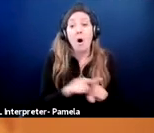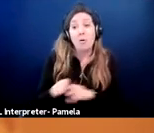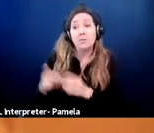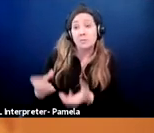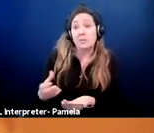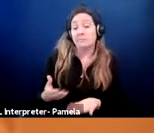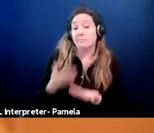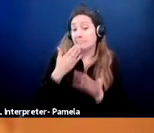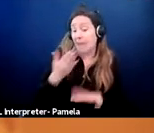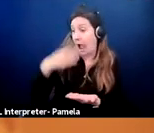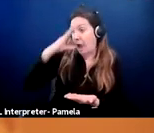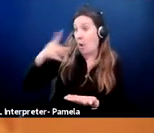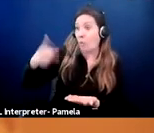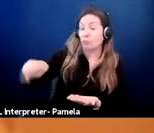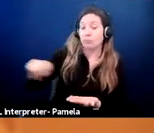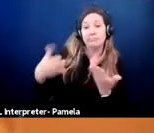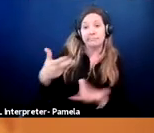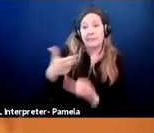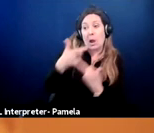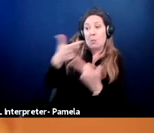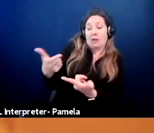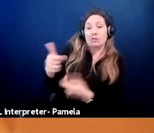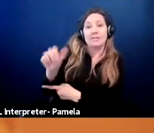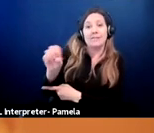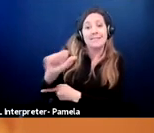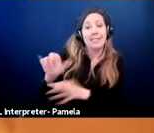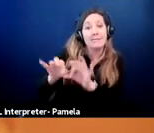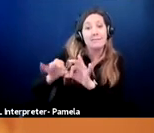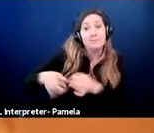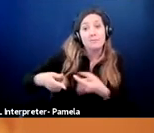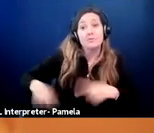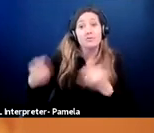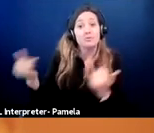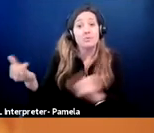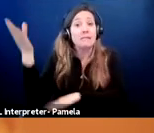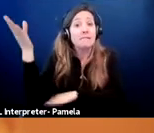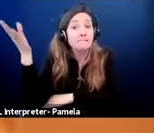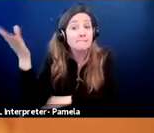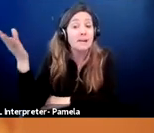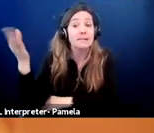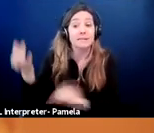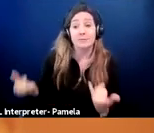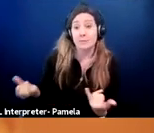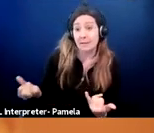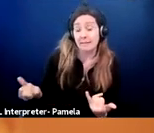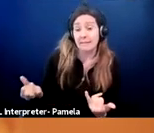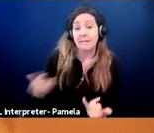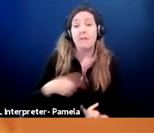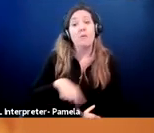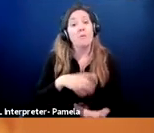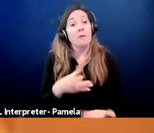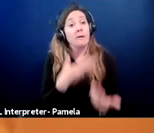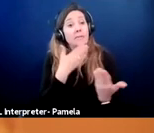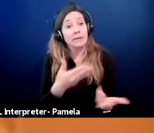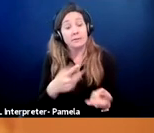I know that you have been watching the ASL interpreters throughout this presentation as well. So thank